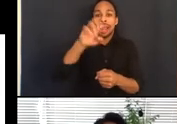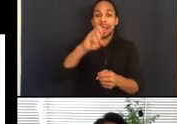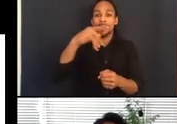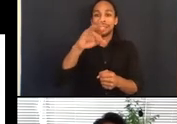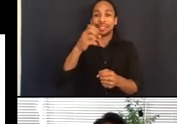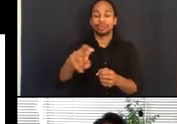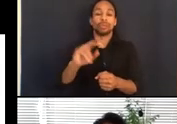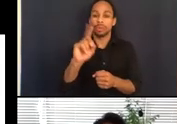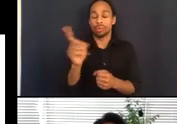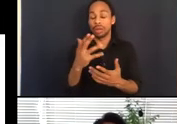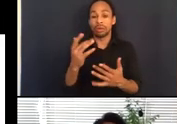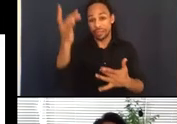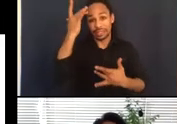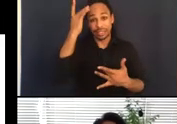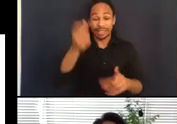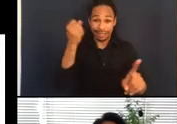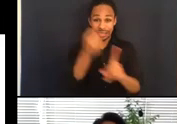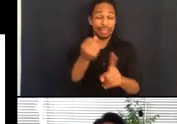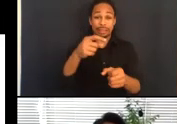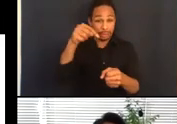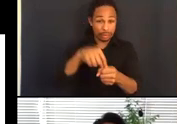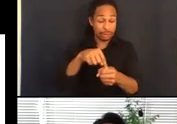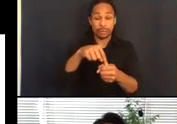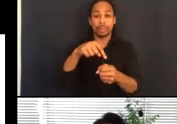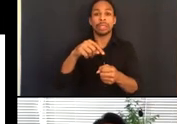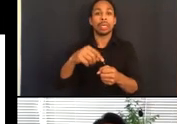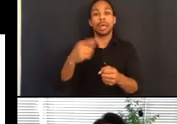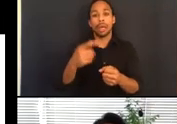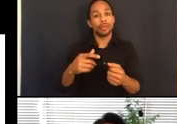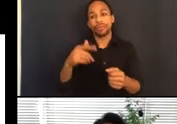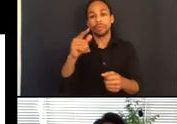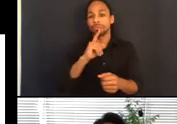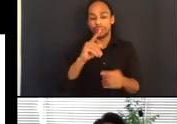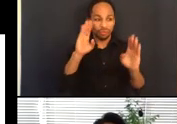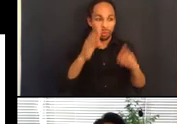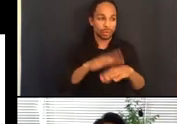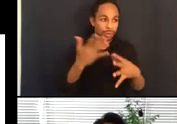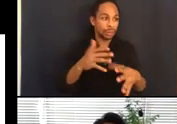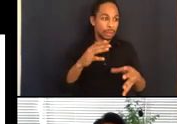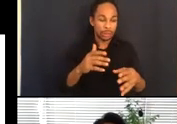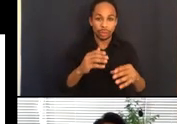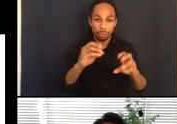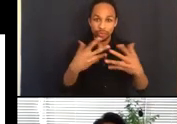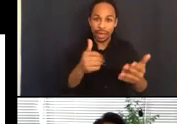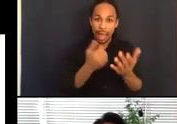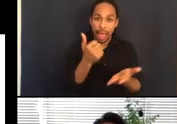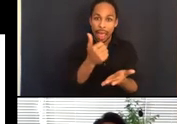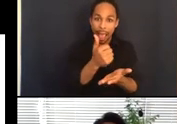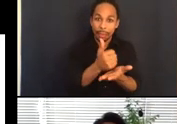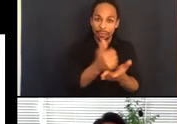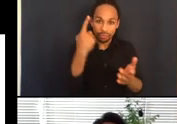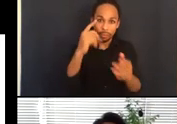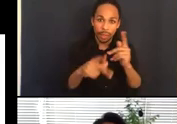equal the narratives that we hear in our communities, and also those that have lost loved ones. And what we're trying to advocate for